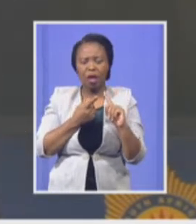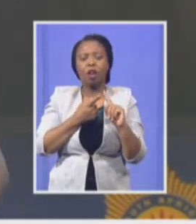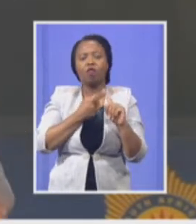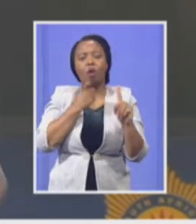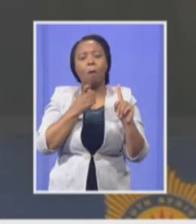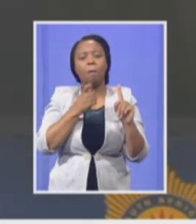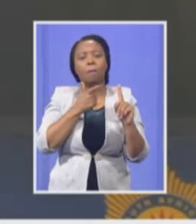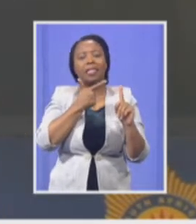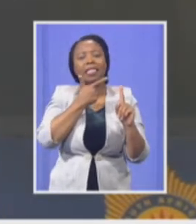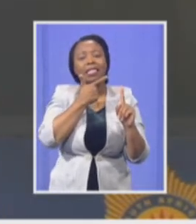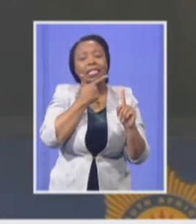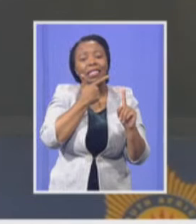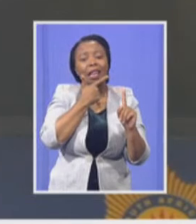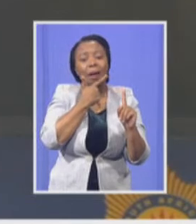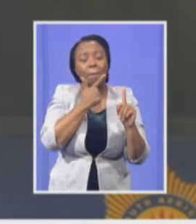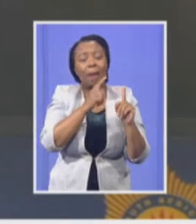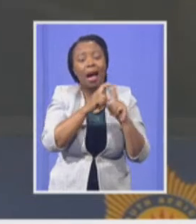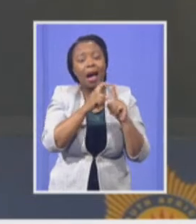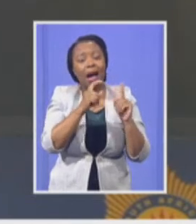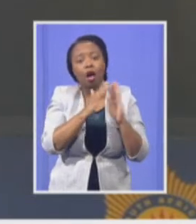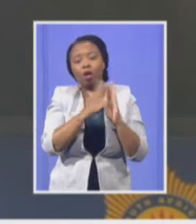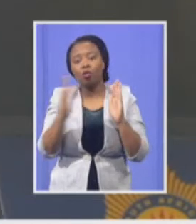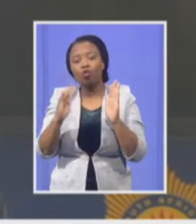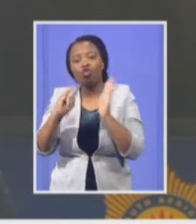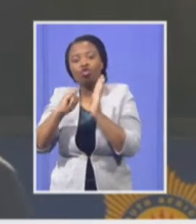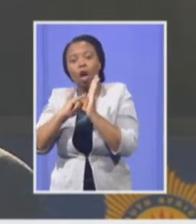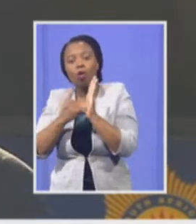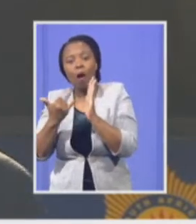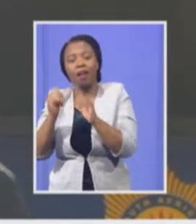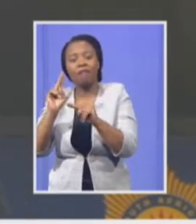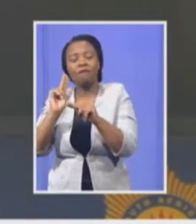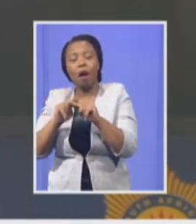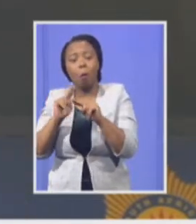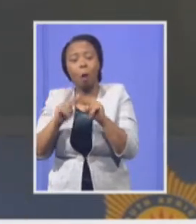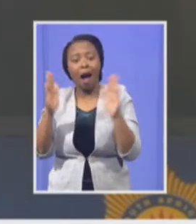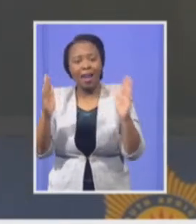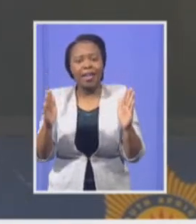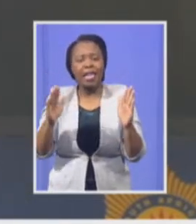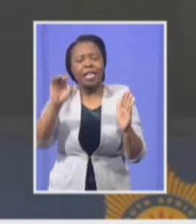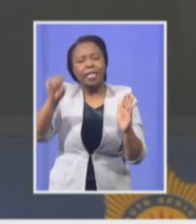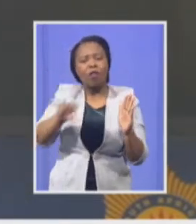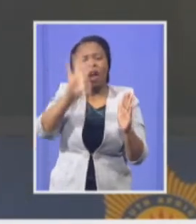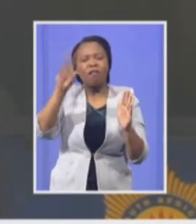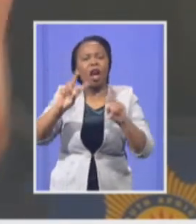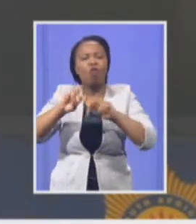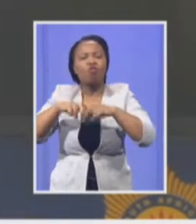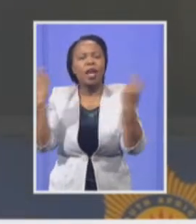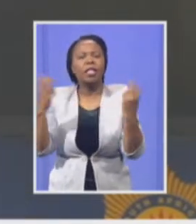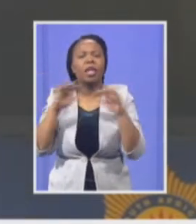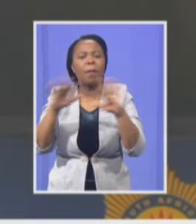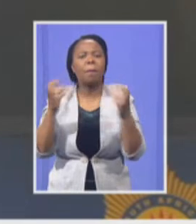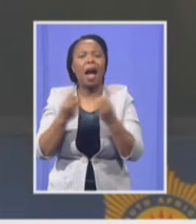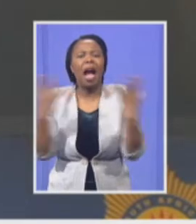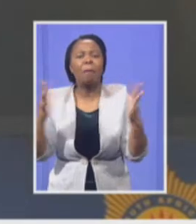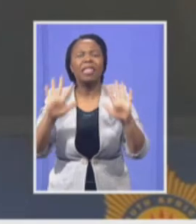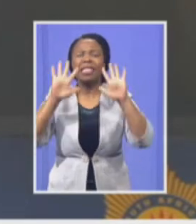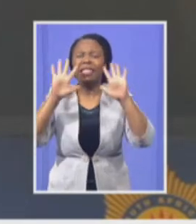December, January, February. South Africa ratio abantu about 10,000 in 3 months.